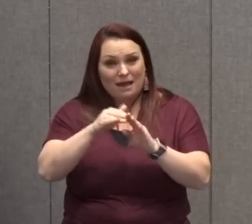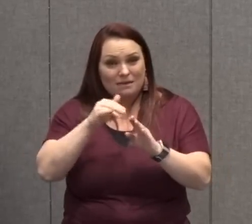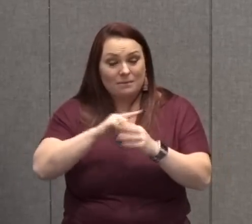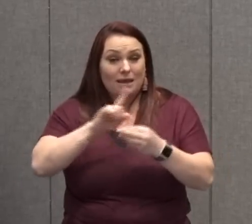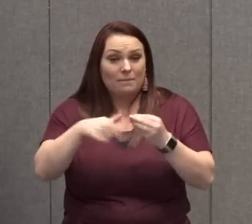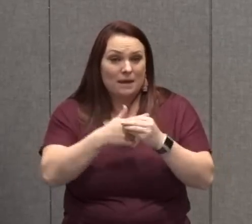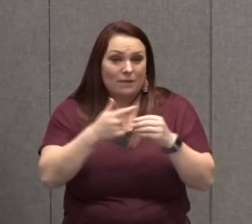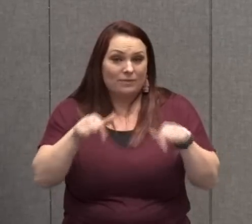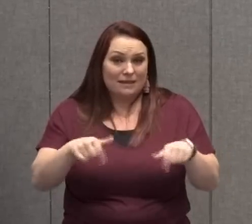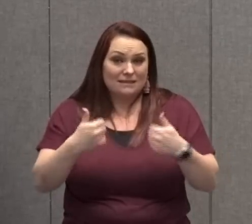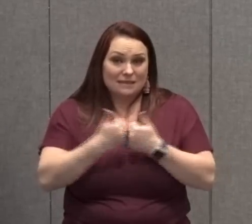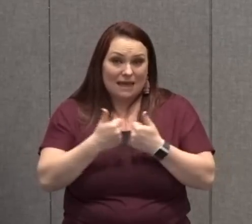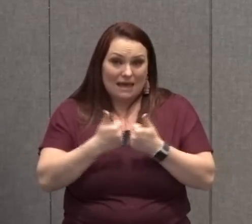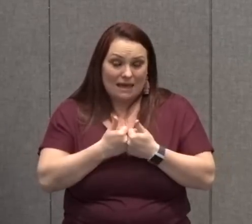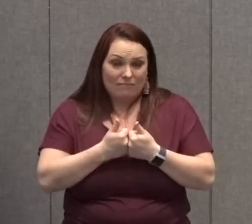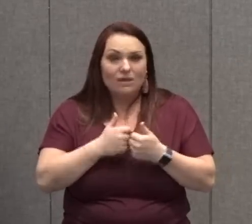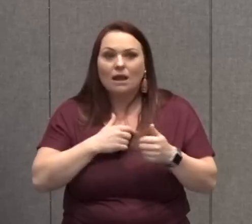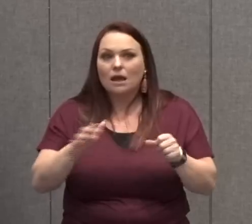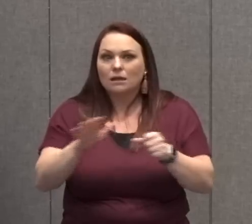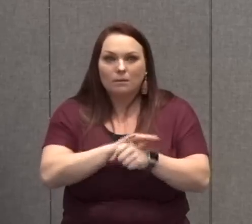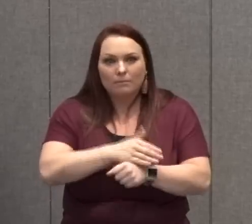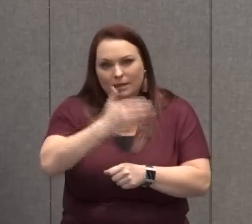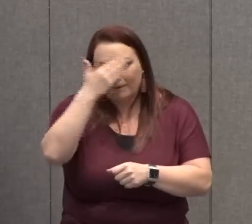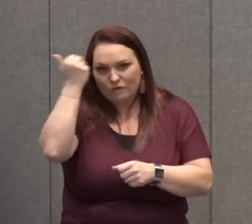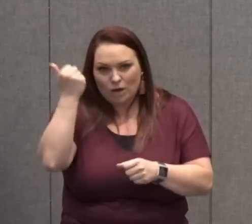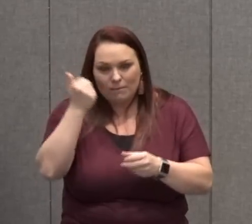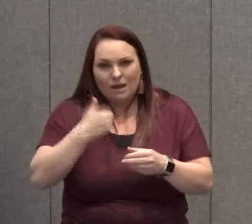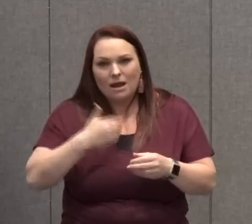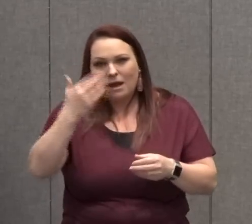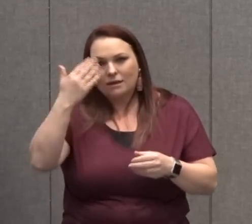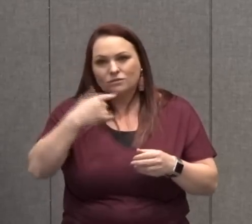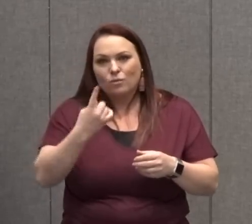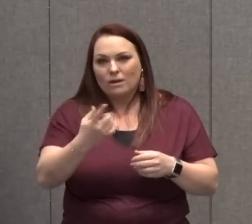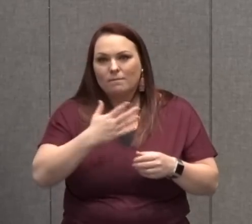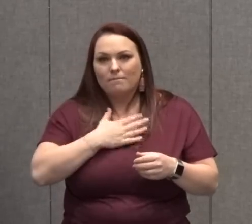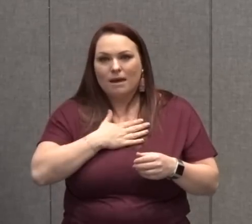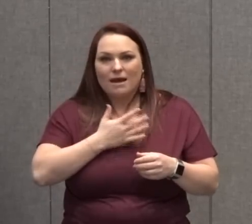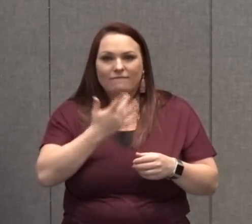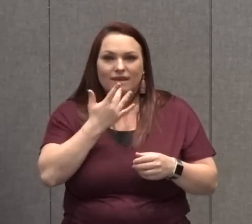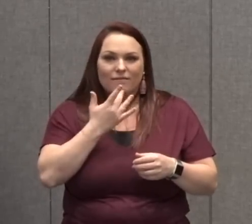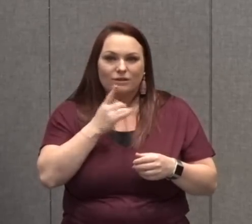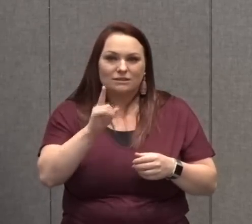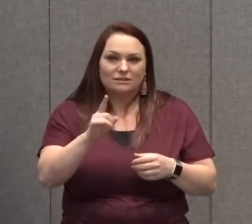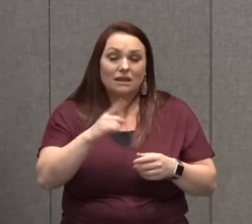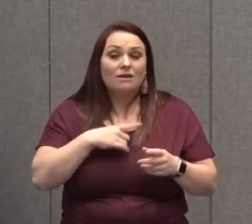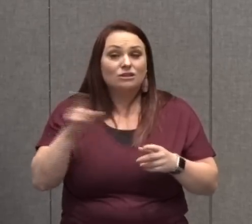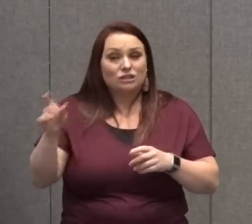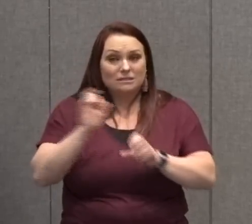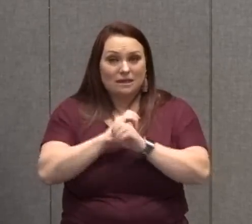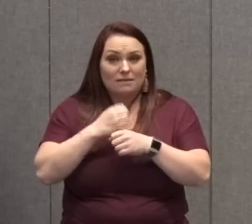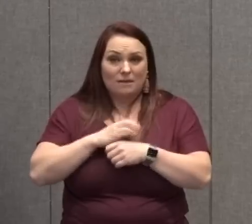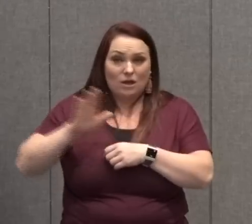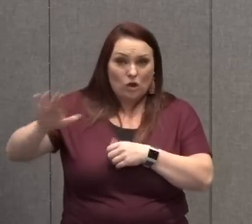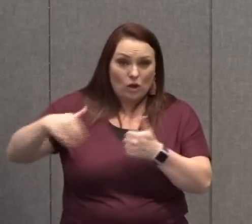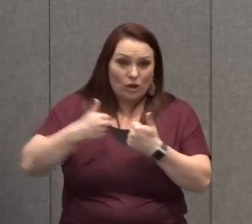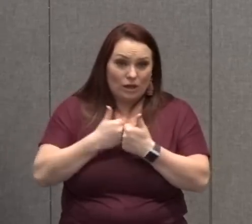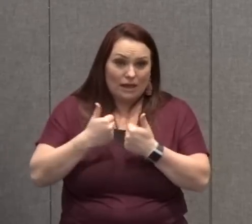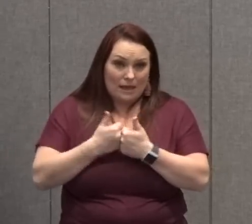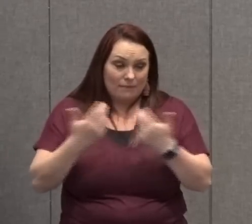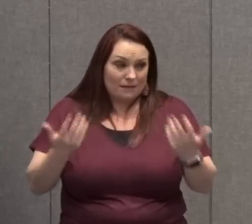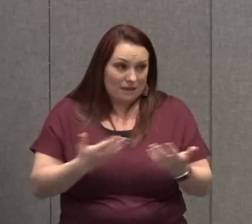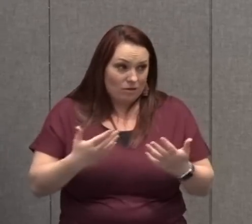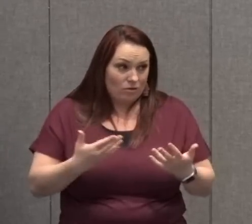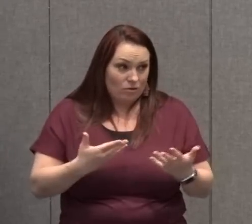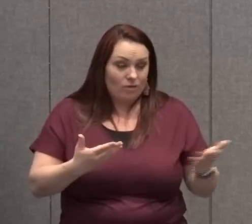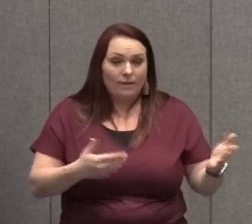and it is one of my favorites and I know you can't see it but she's gonna make her game right here